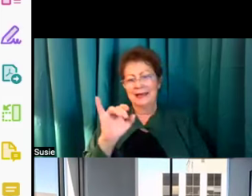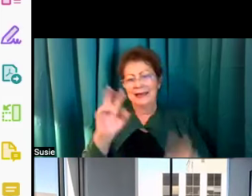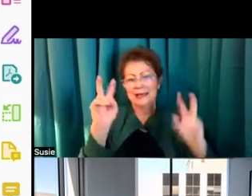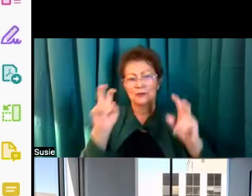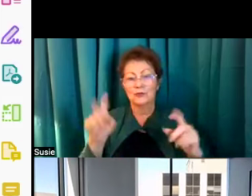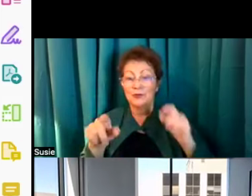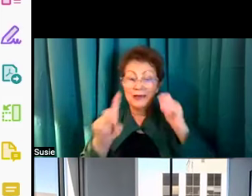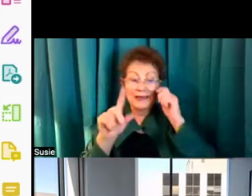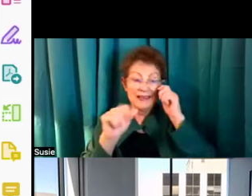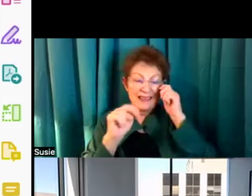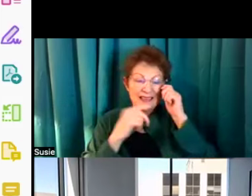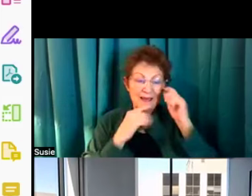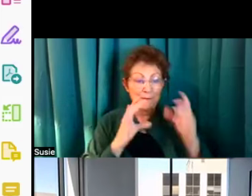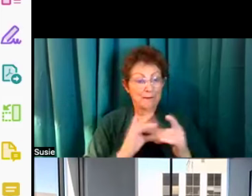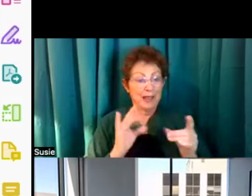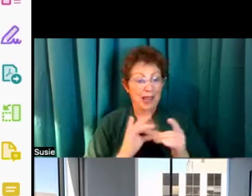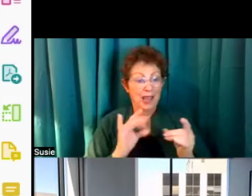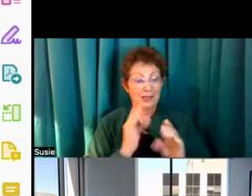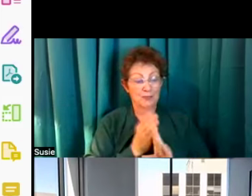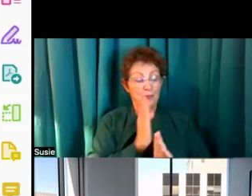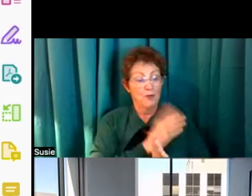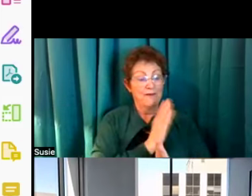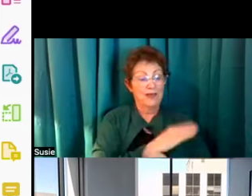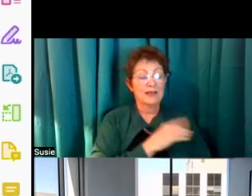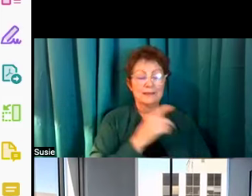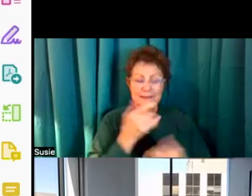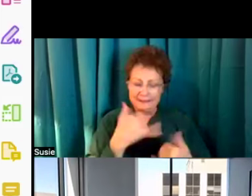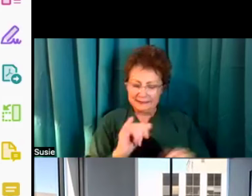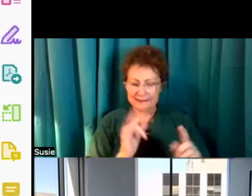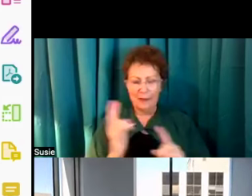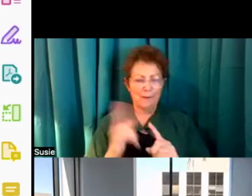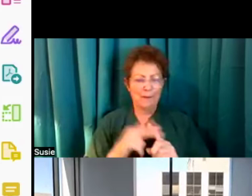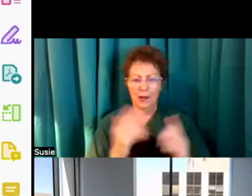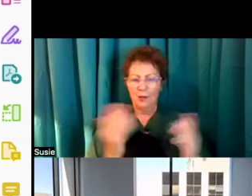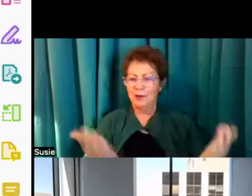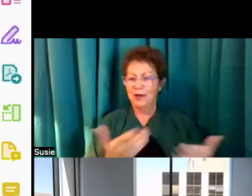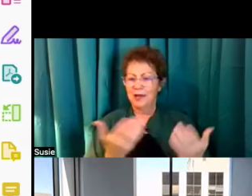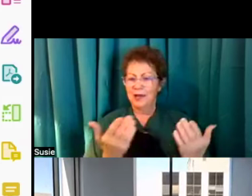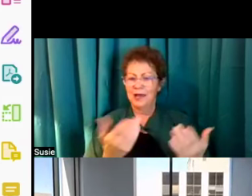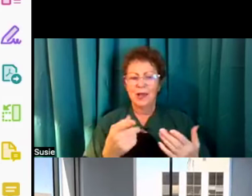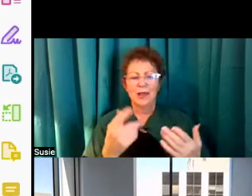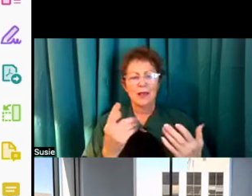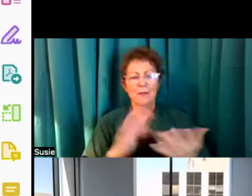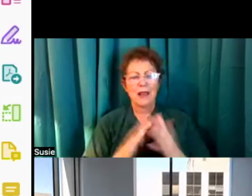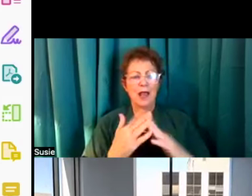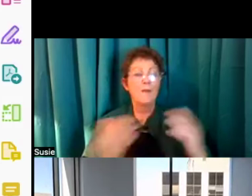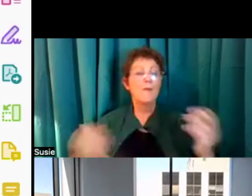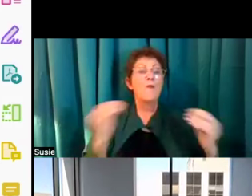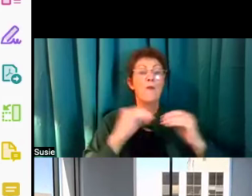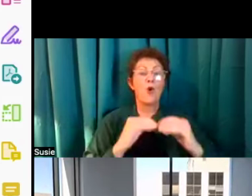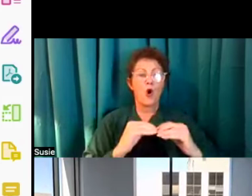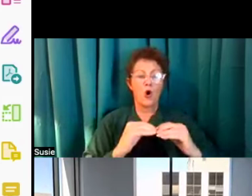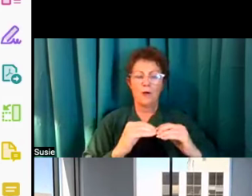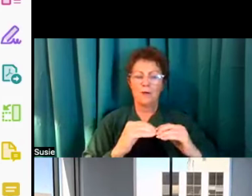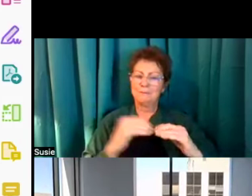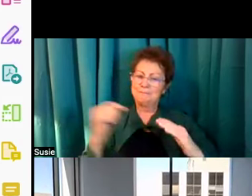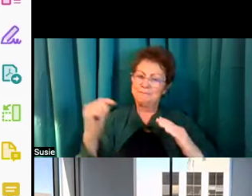Dan mentioned in the previous slides are still applicable here. They just become kind of even more acute. So